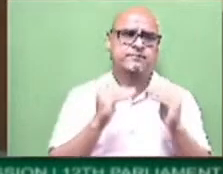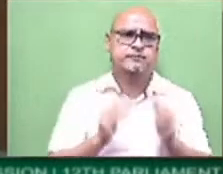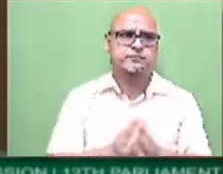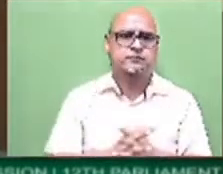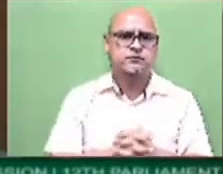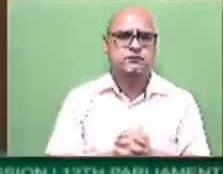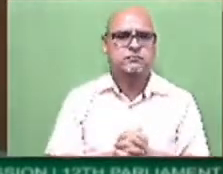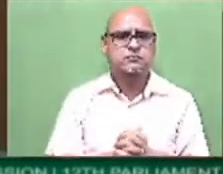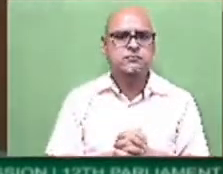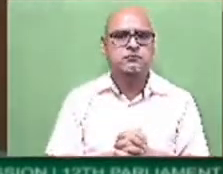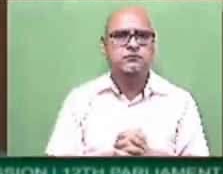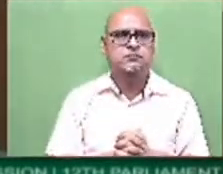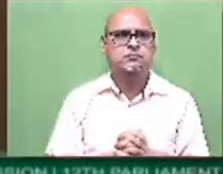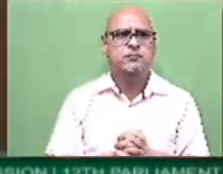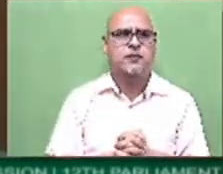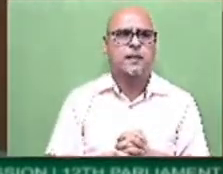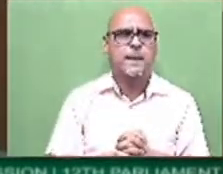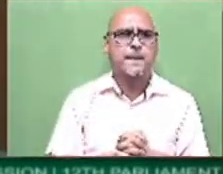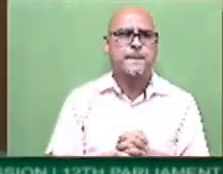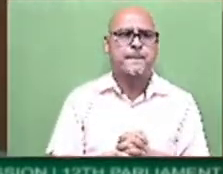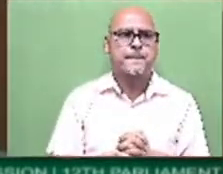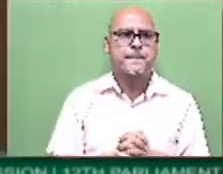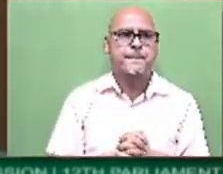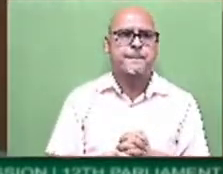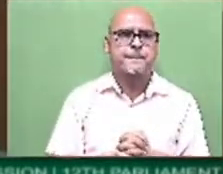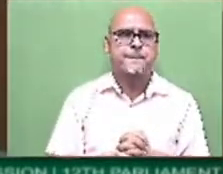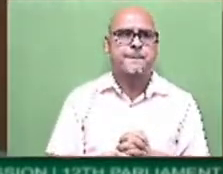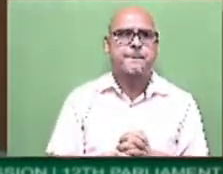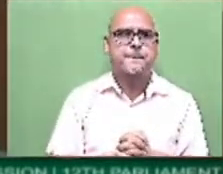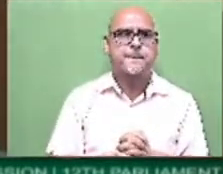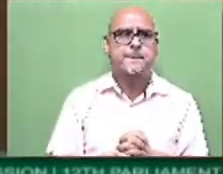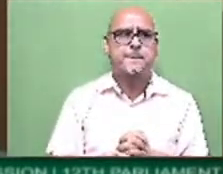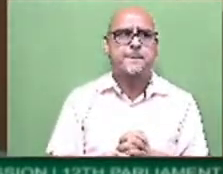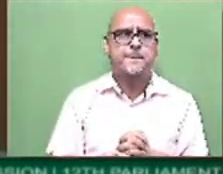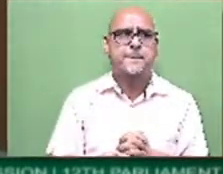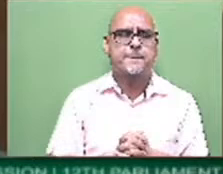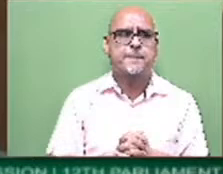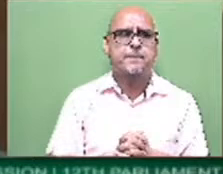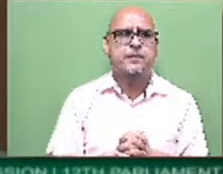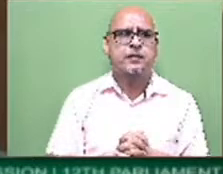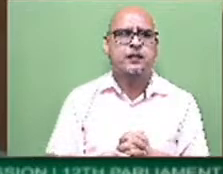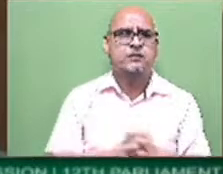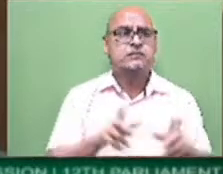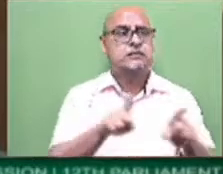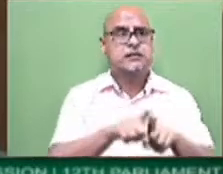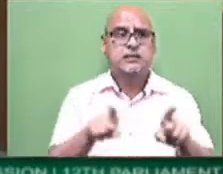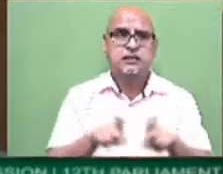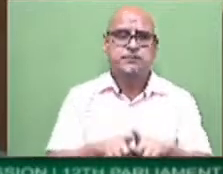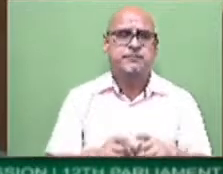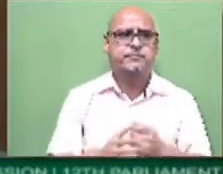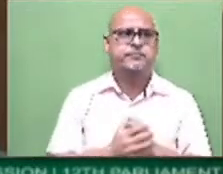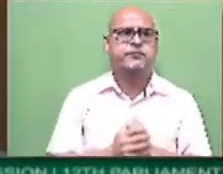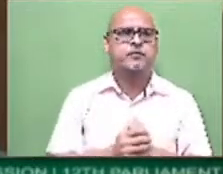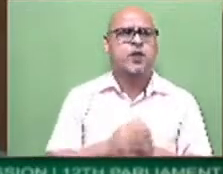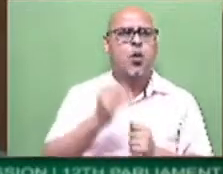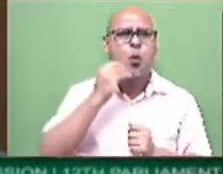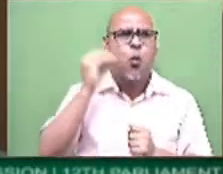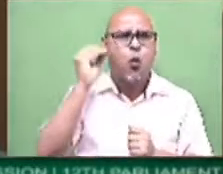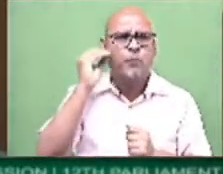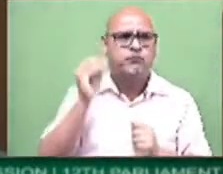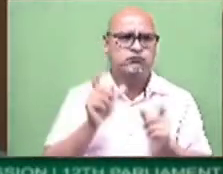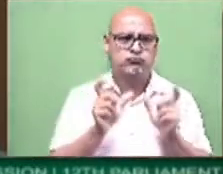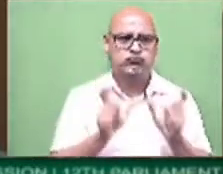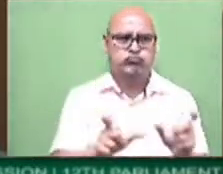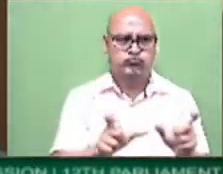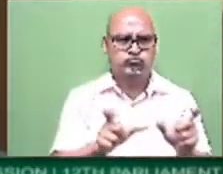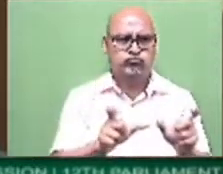and I just wanted to mention a little bit about the issue of home quarantine, because I understand